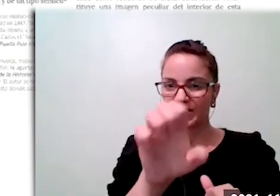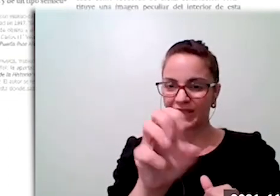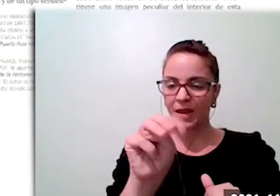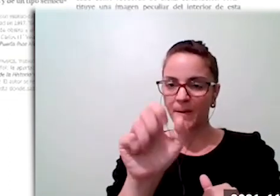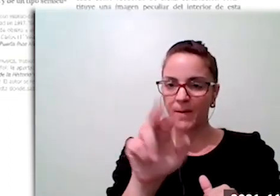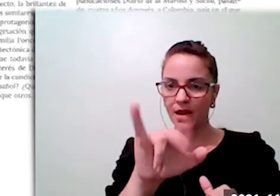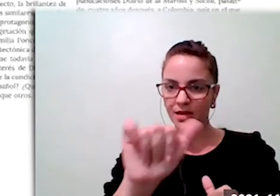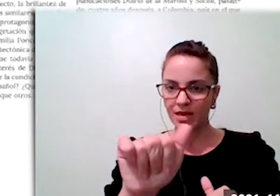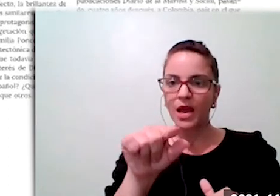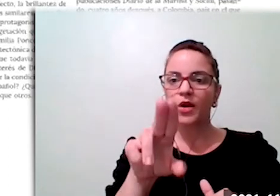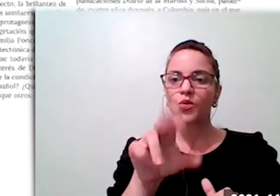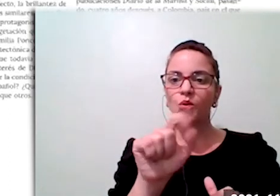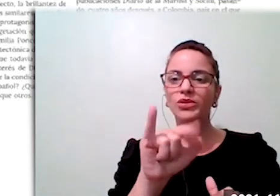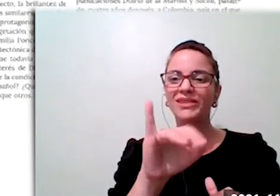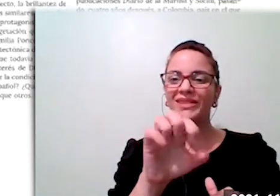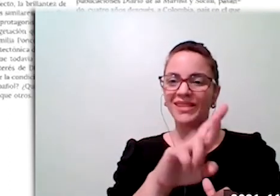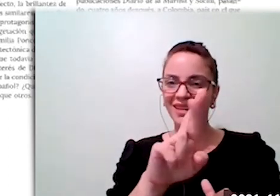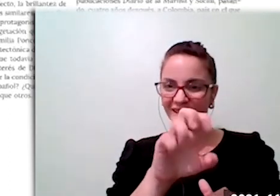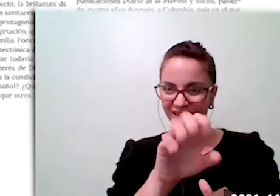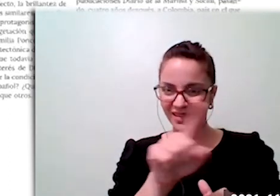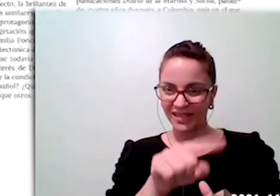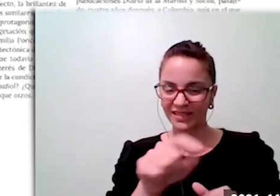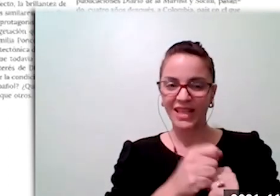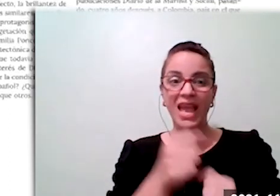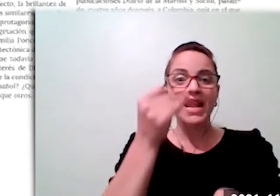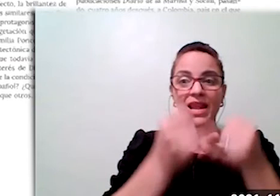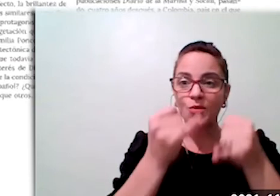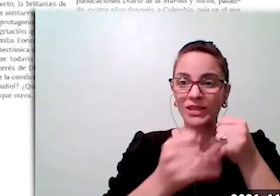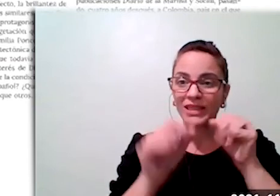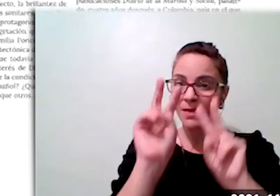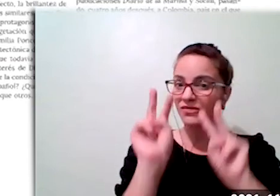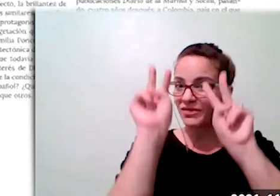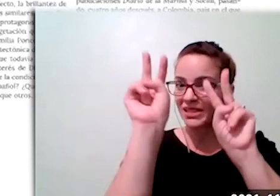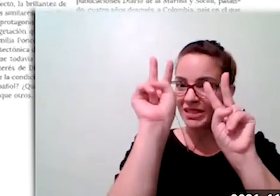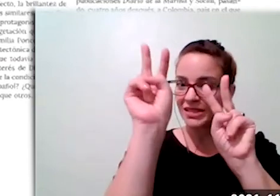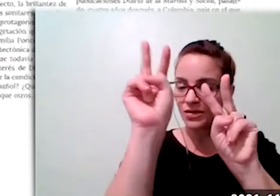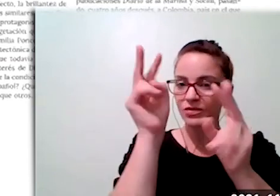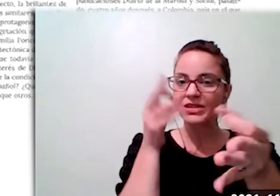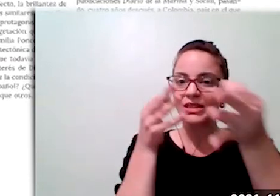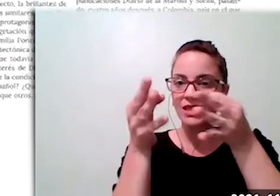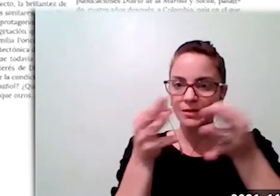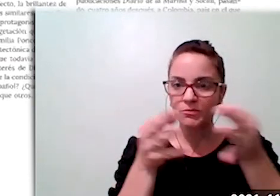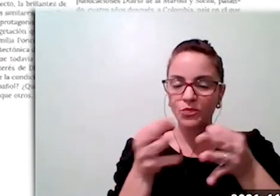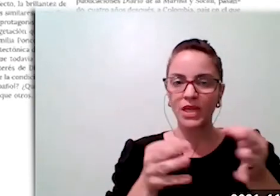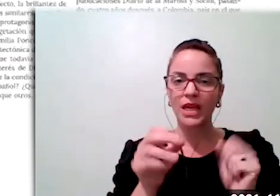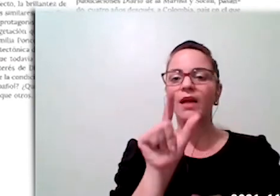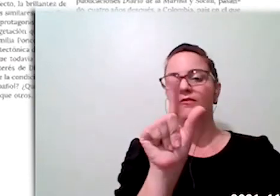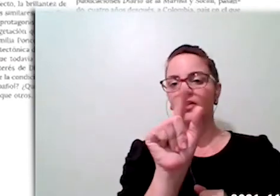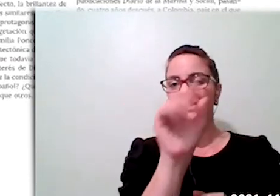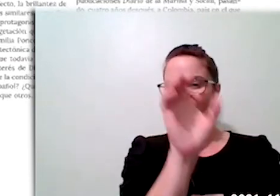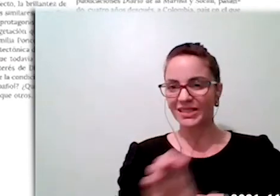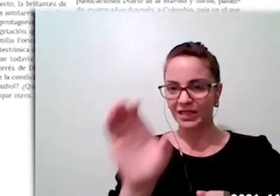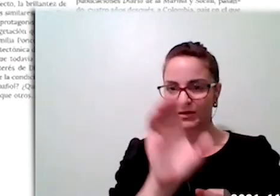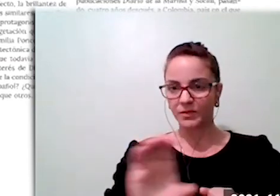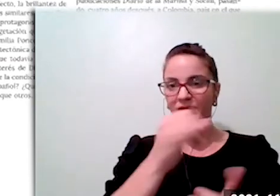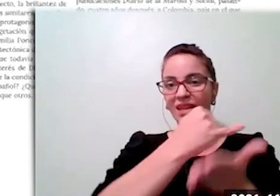Alba. In the last vision, Exposito discusses the transition to the 20th century, where artists